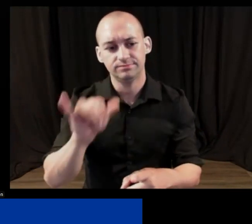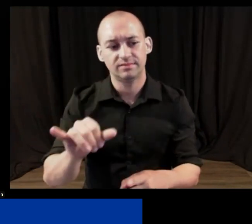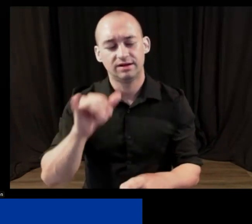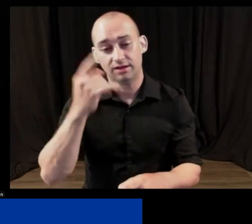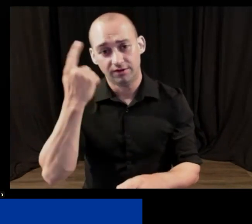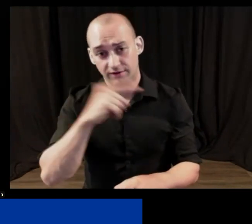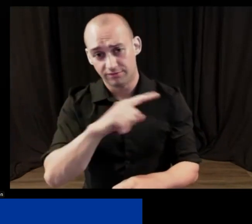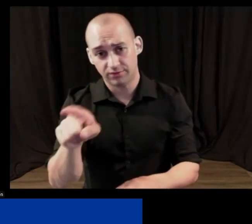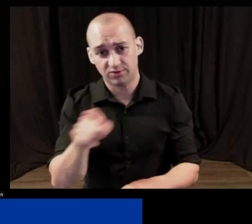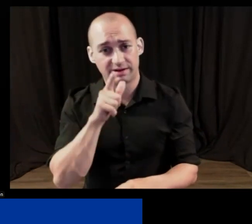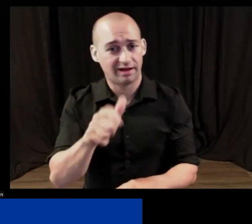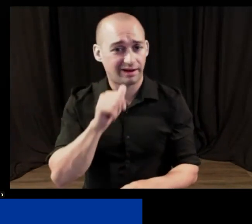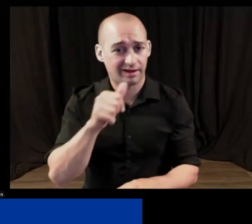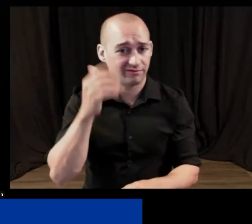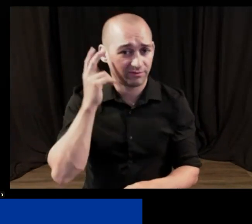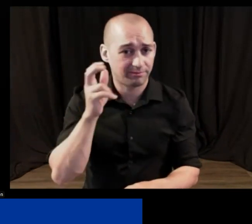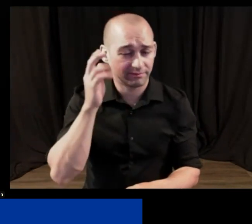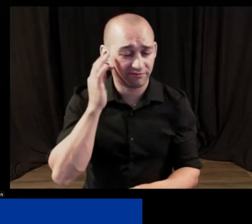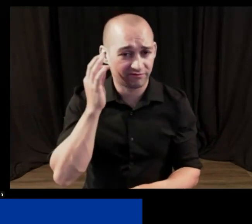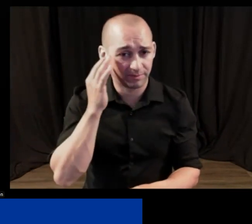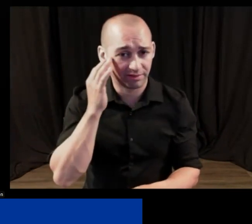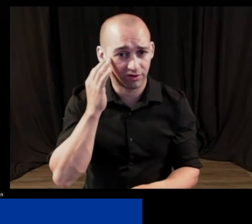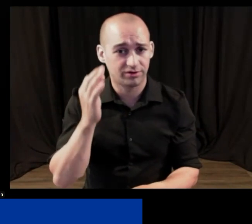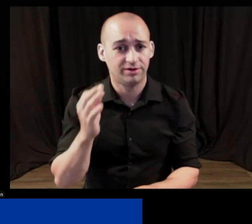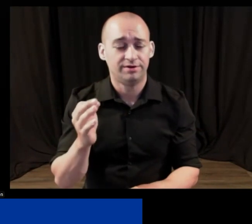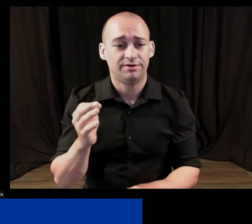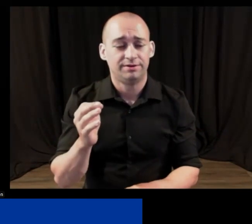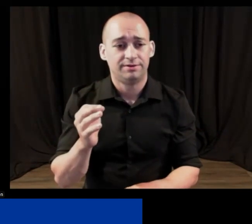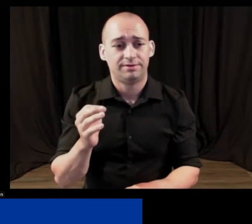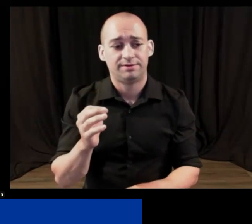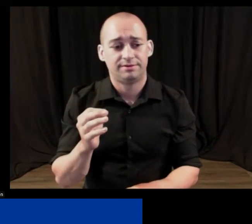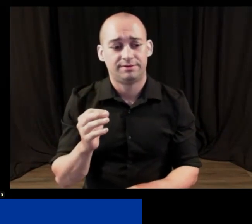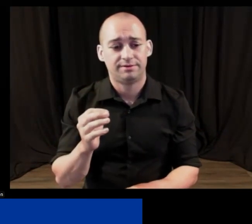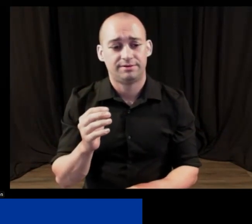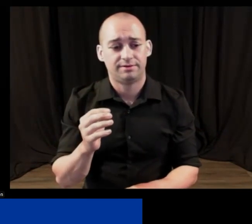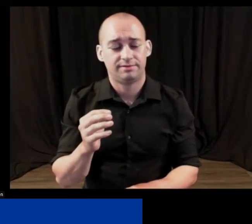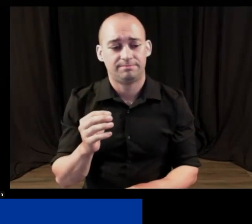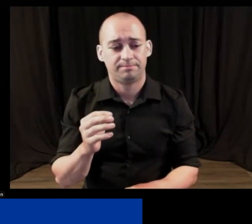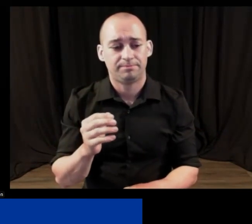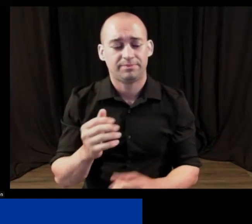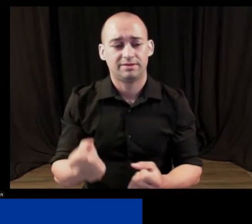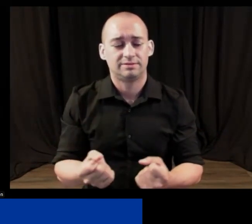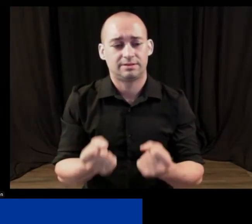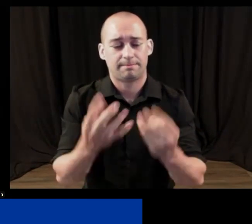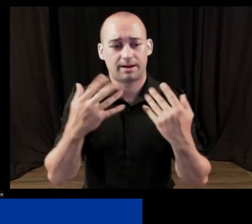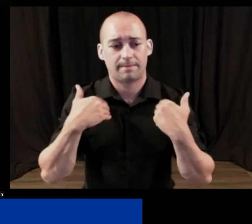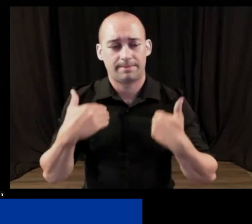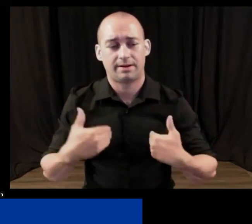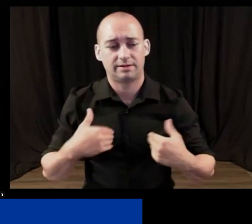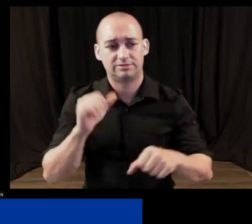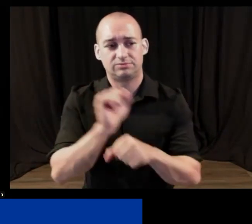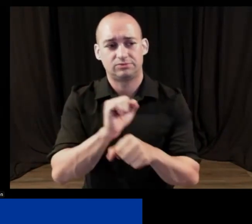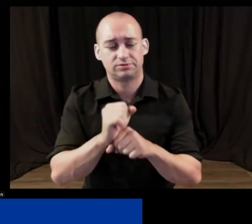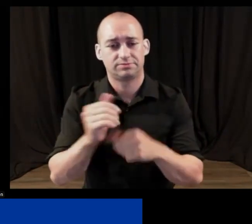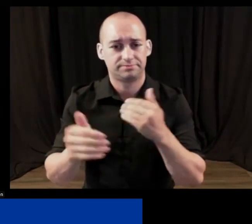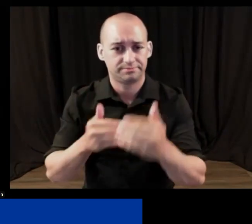you who are not familiar with this initiative, there's been several bodies of work underway over the past